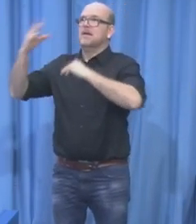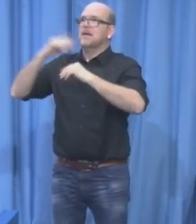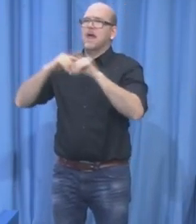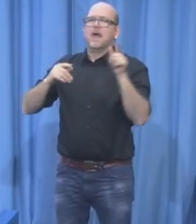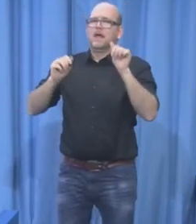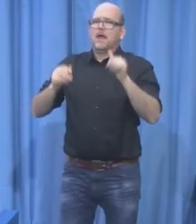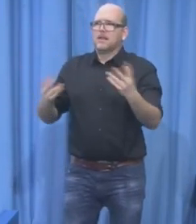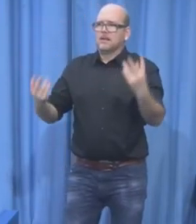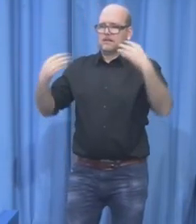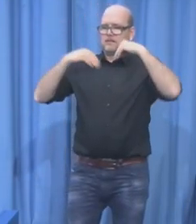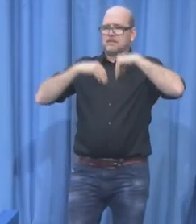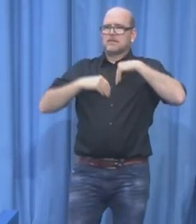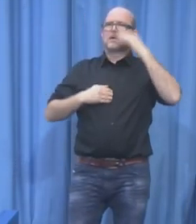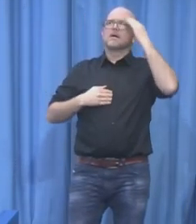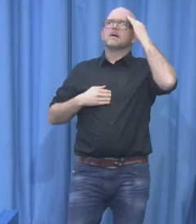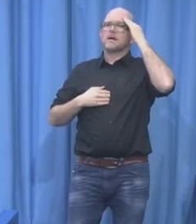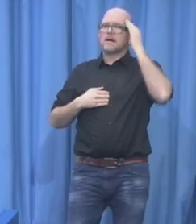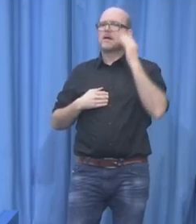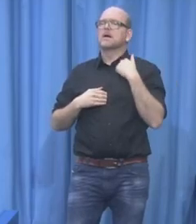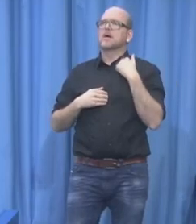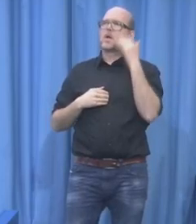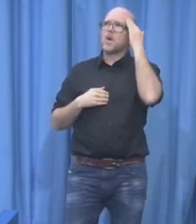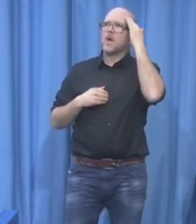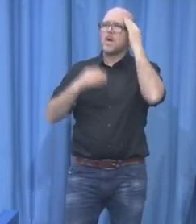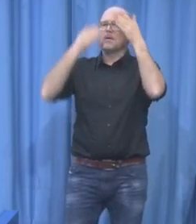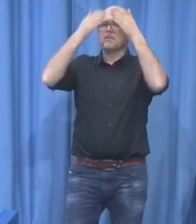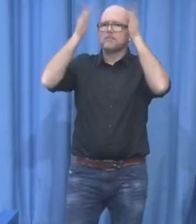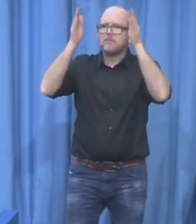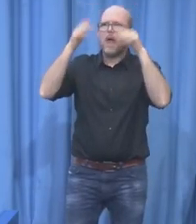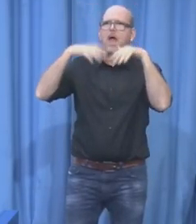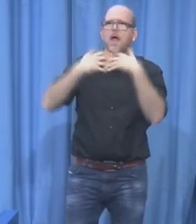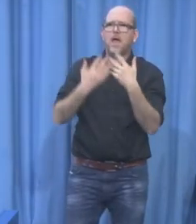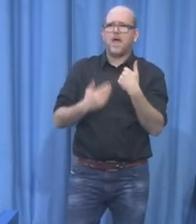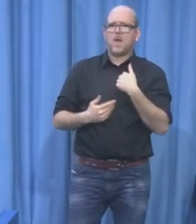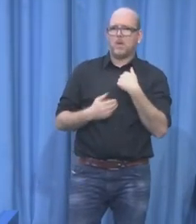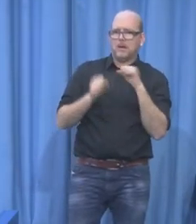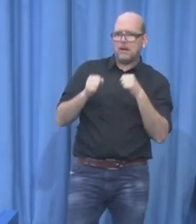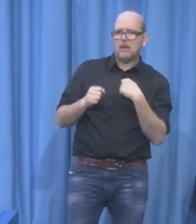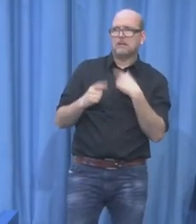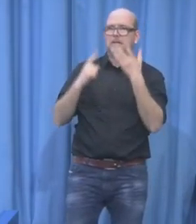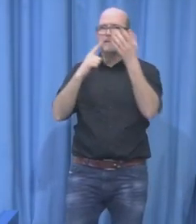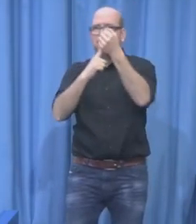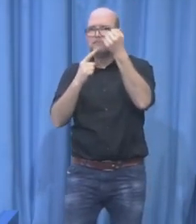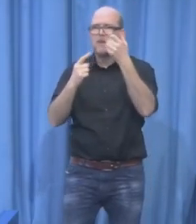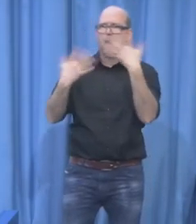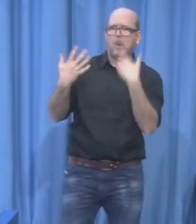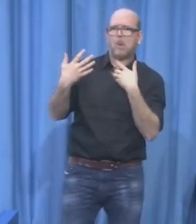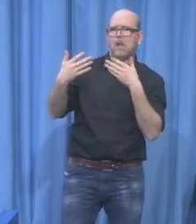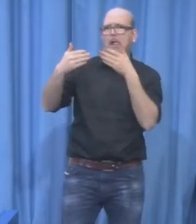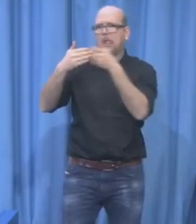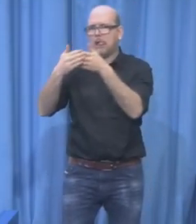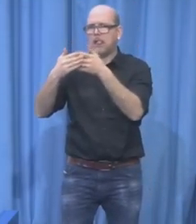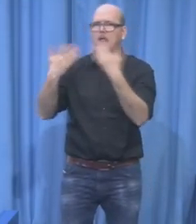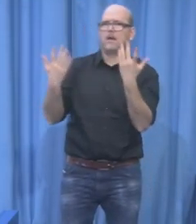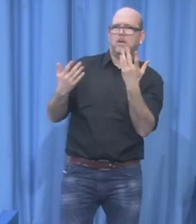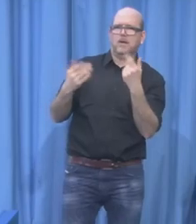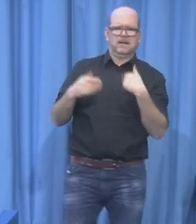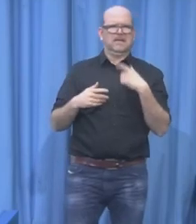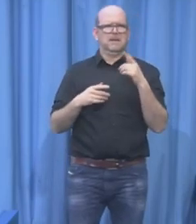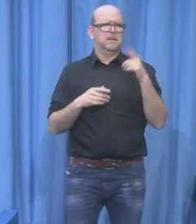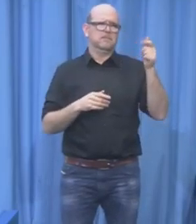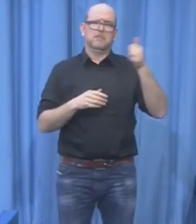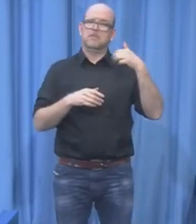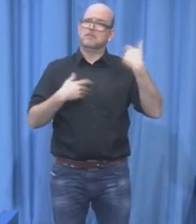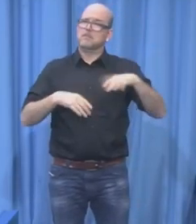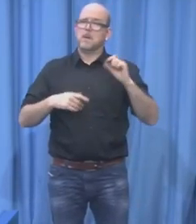because they had no skills. They had built up no skills while they were in school. So we saw the need to start a summer